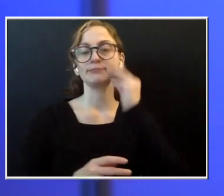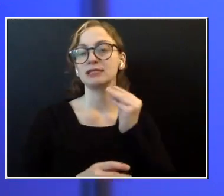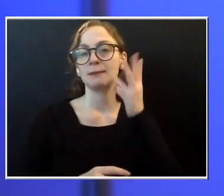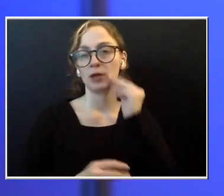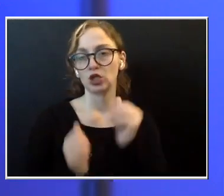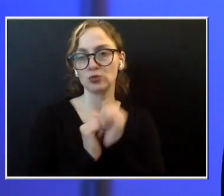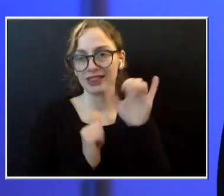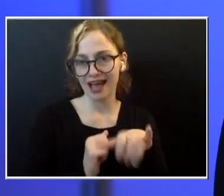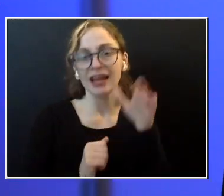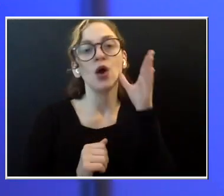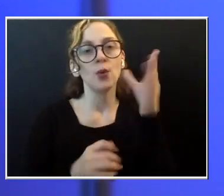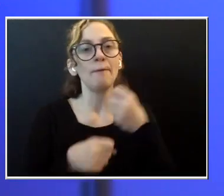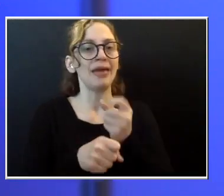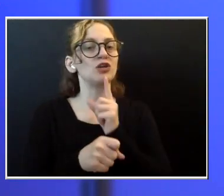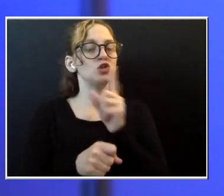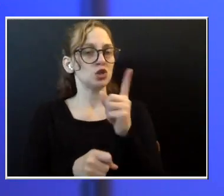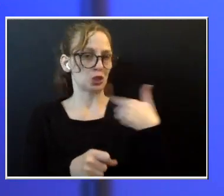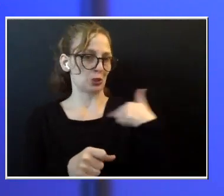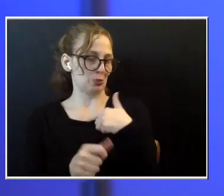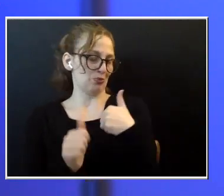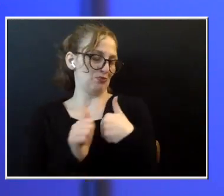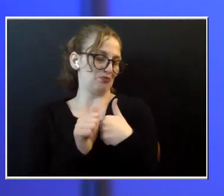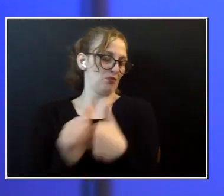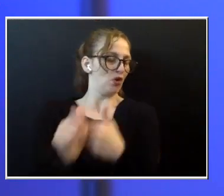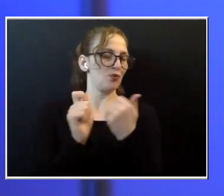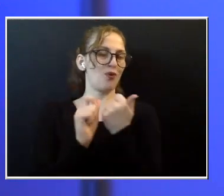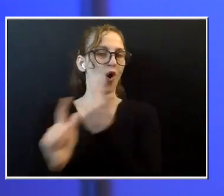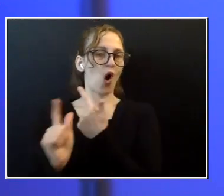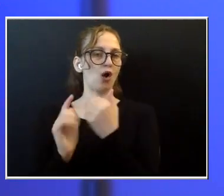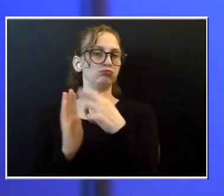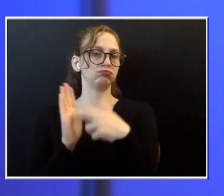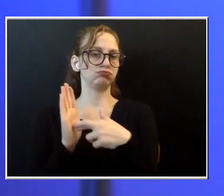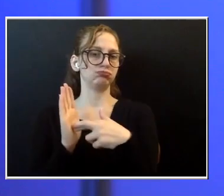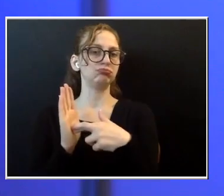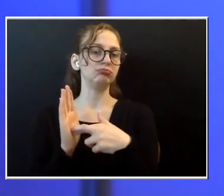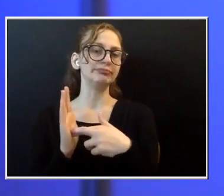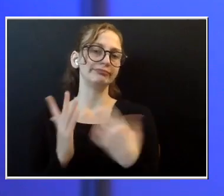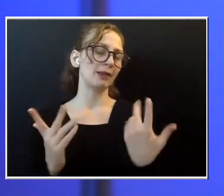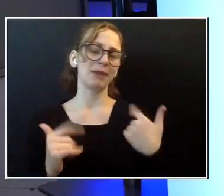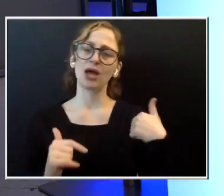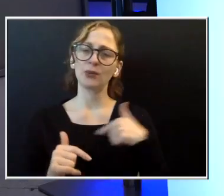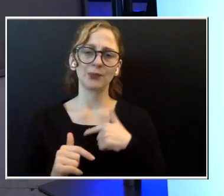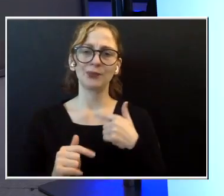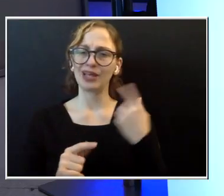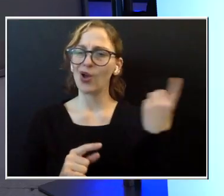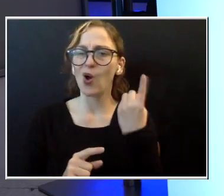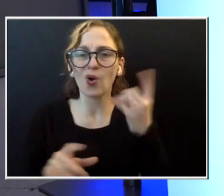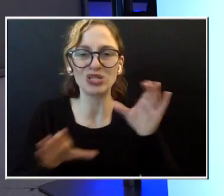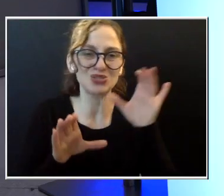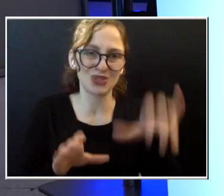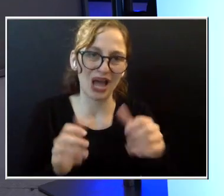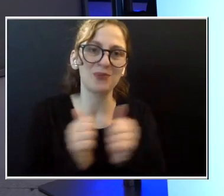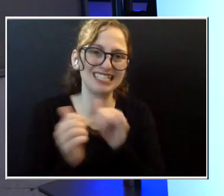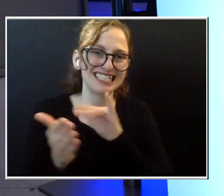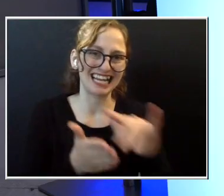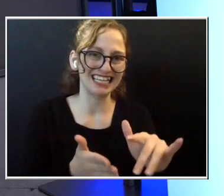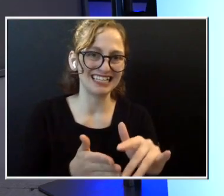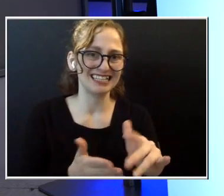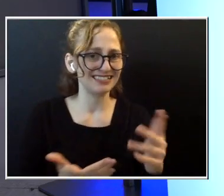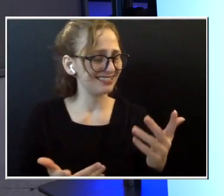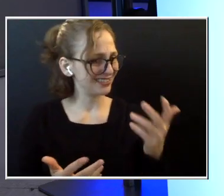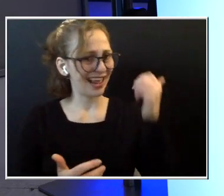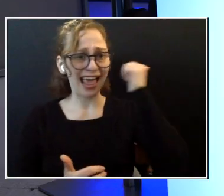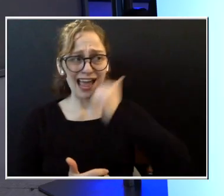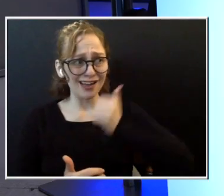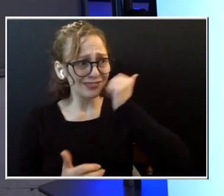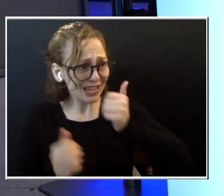also are all following all of the guidelines, but of course that's what we do with all studies anyway. Right, and that's what we have to do every day with our patients' information, Absolutely. right? We got to keep all